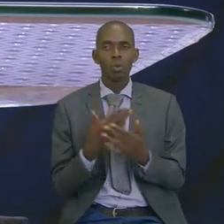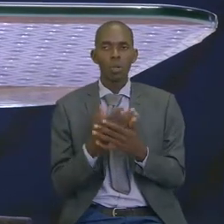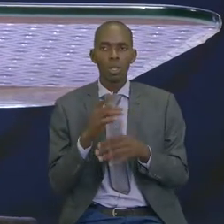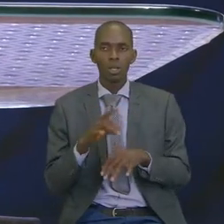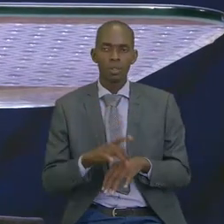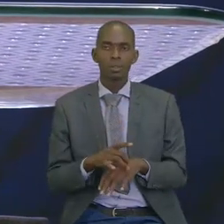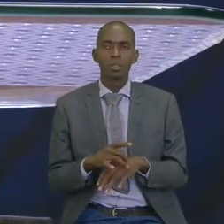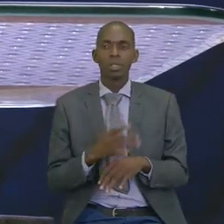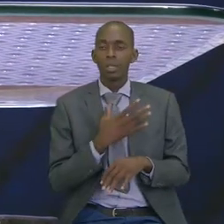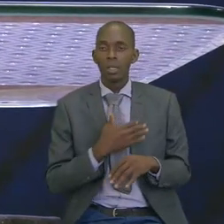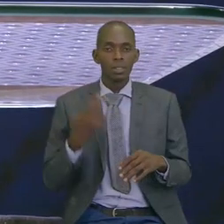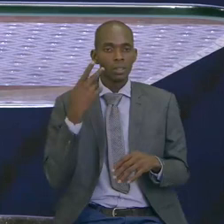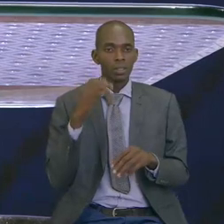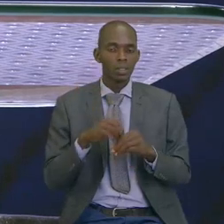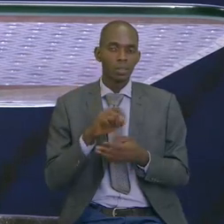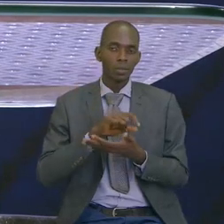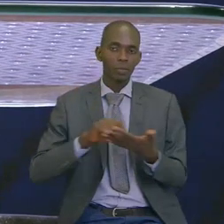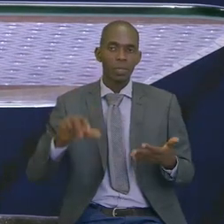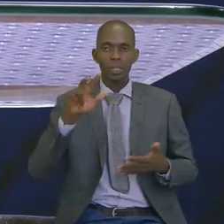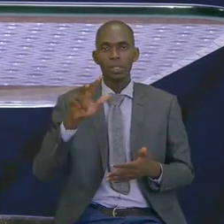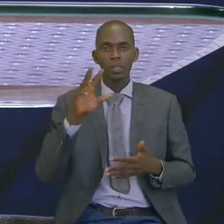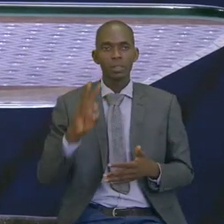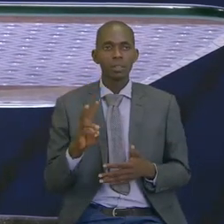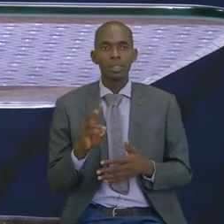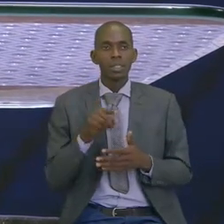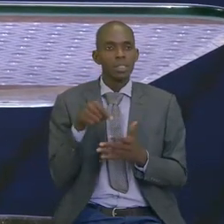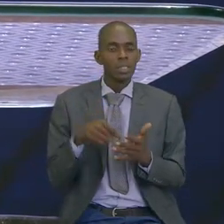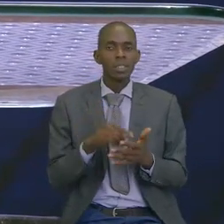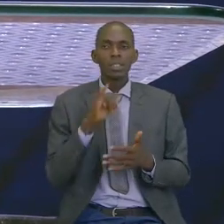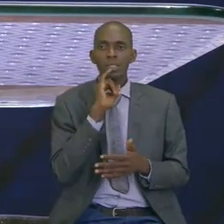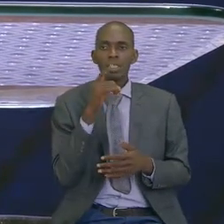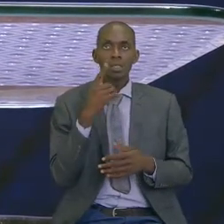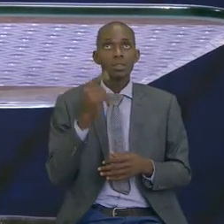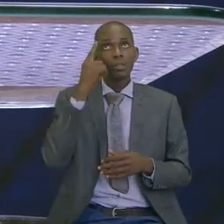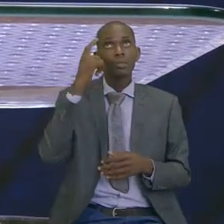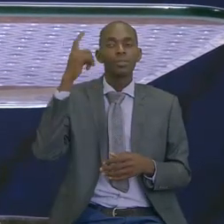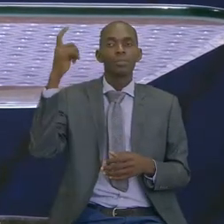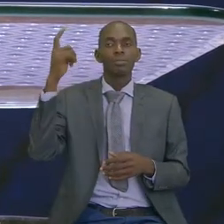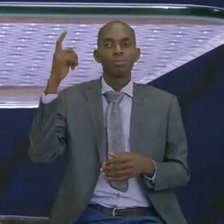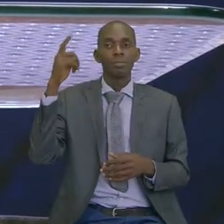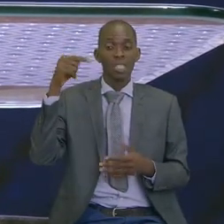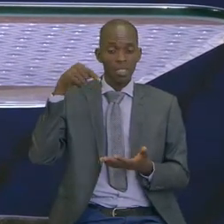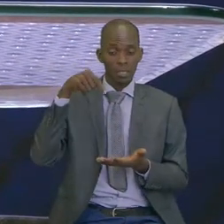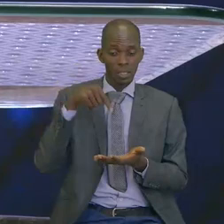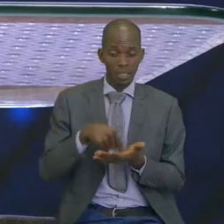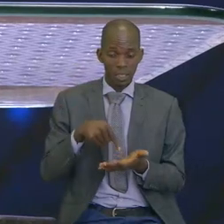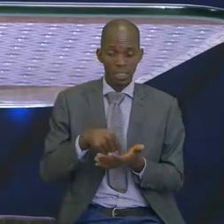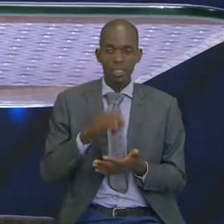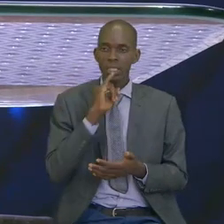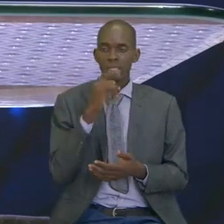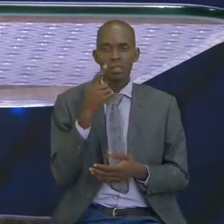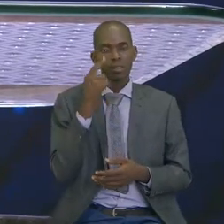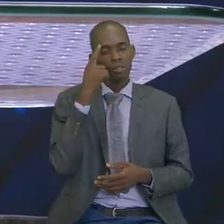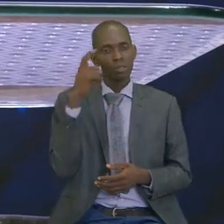whole earth. And then in verse 36, it says, this is the dream. This is the dream.